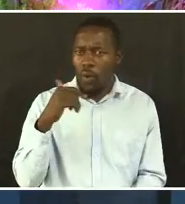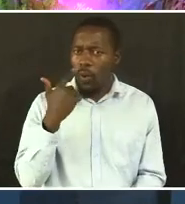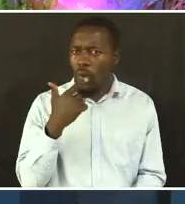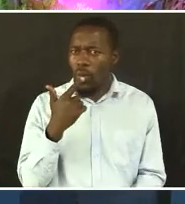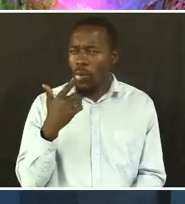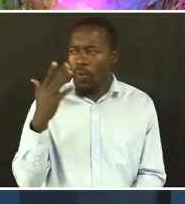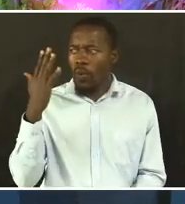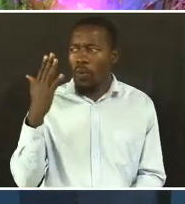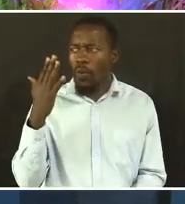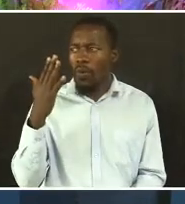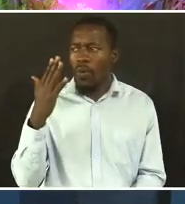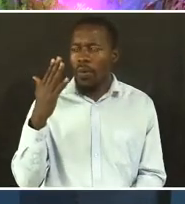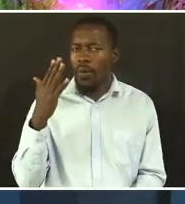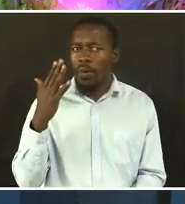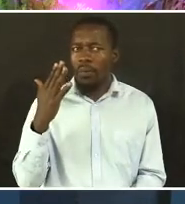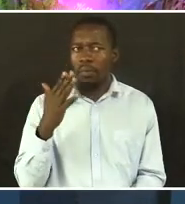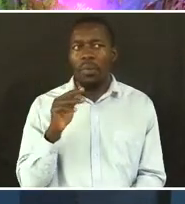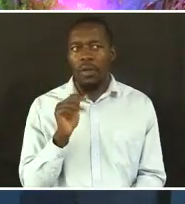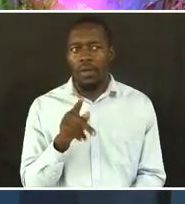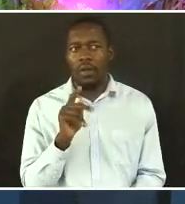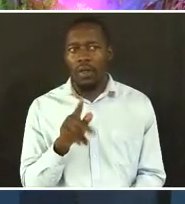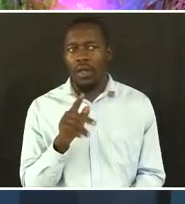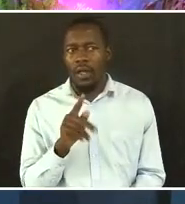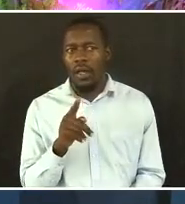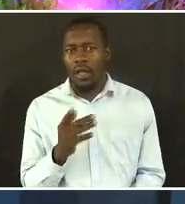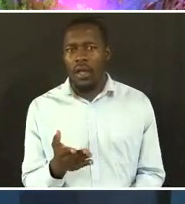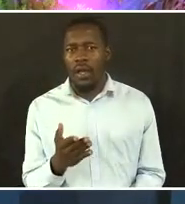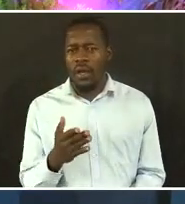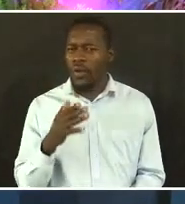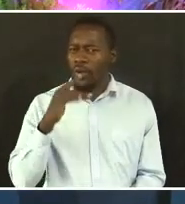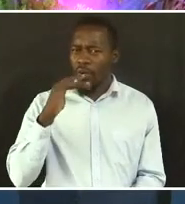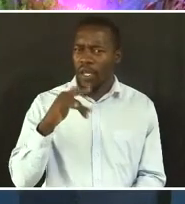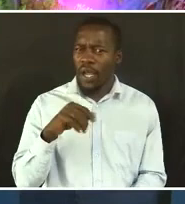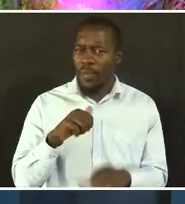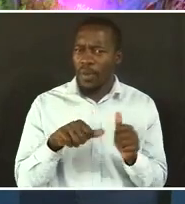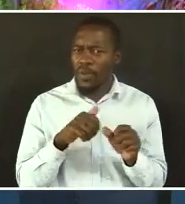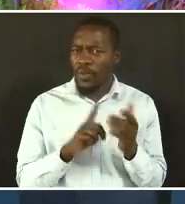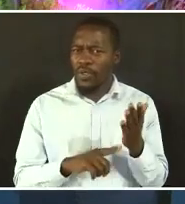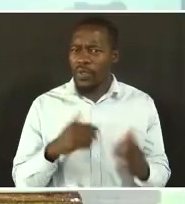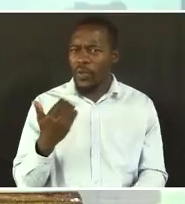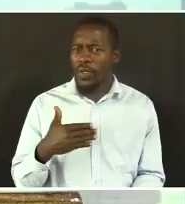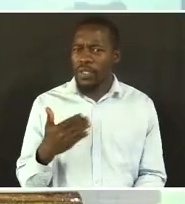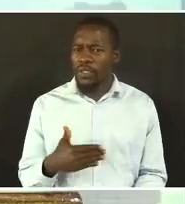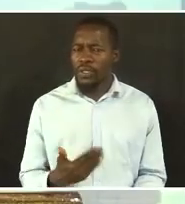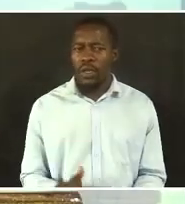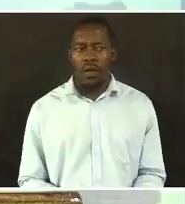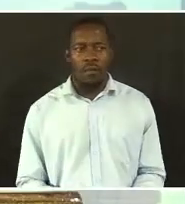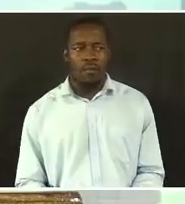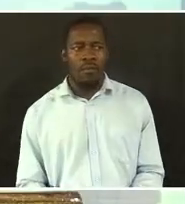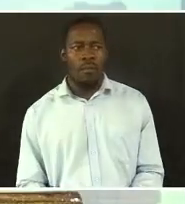talk. Let's see. Okay. What are you normally talking about?